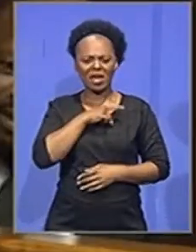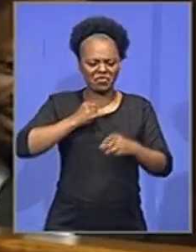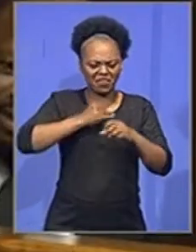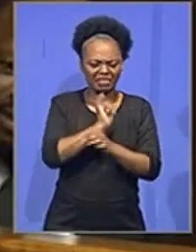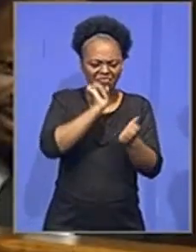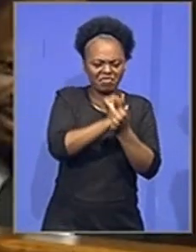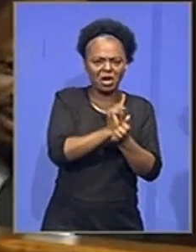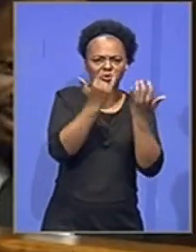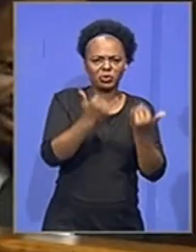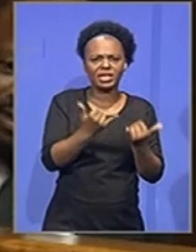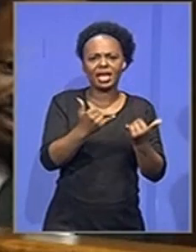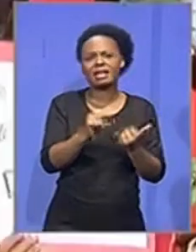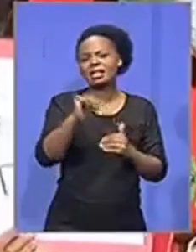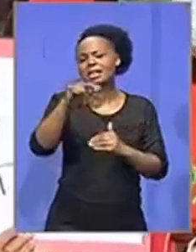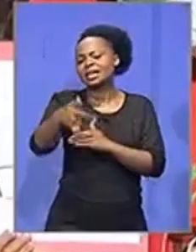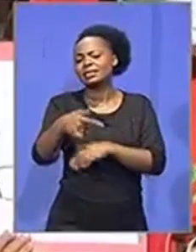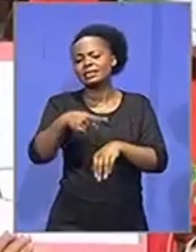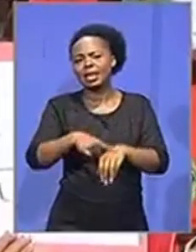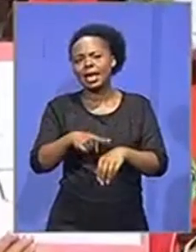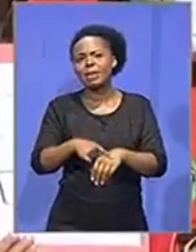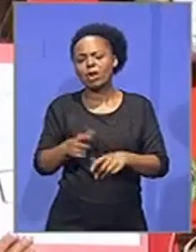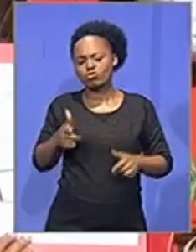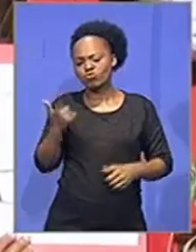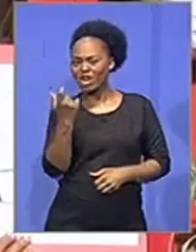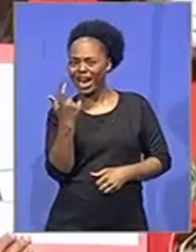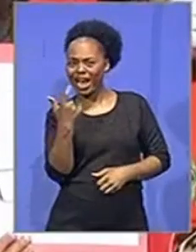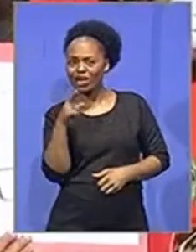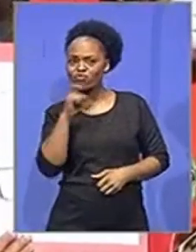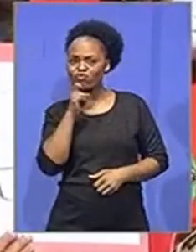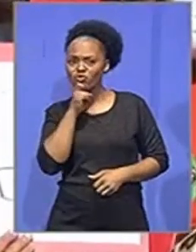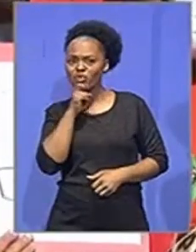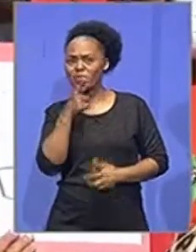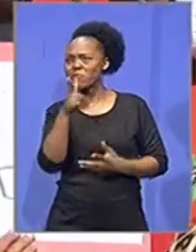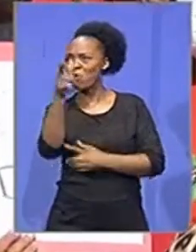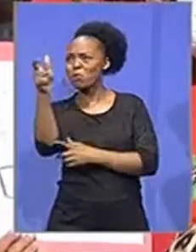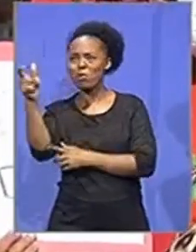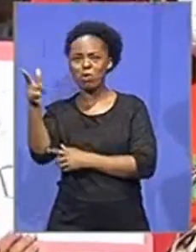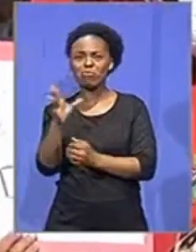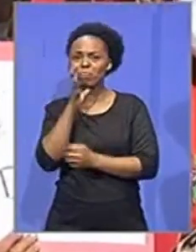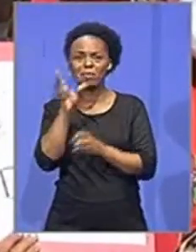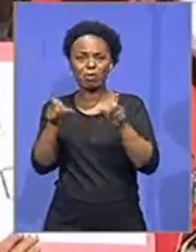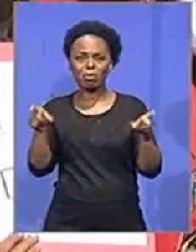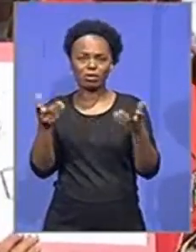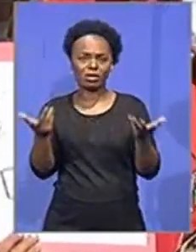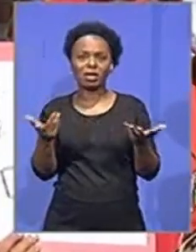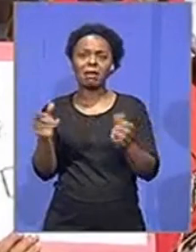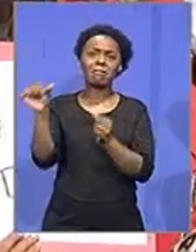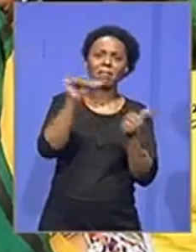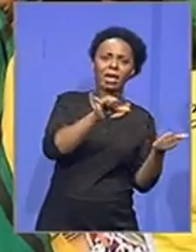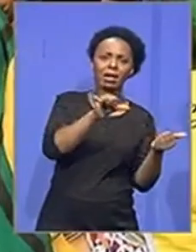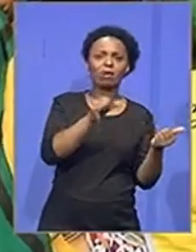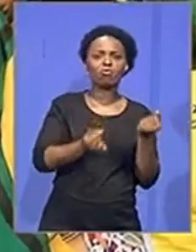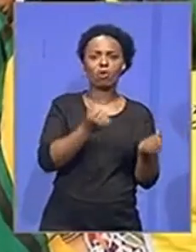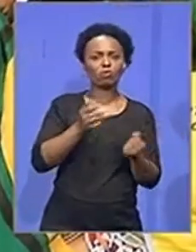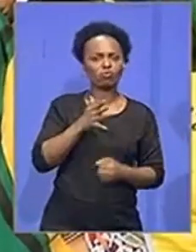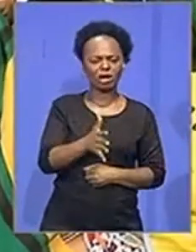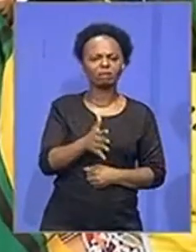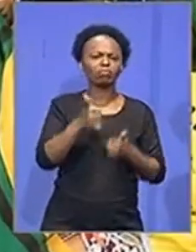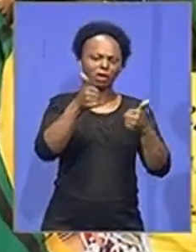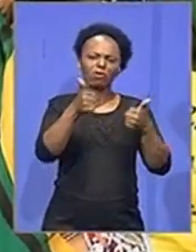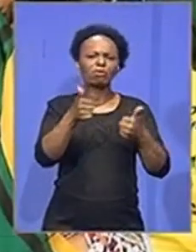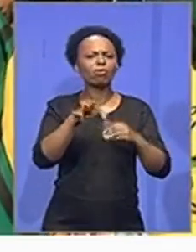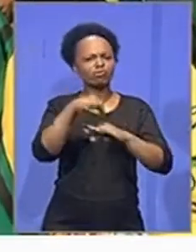be re fumana hore yona sethunya se ana se sebedisa o bulaile batho ba bangata ka sona. Re tla be re batla go khutlela hape mona. Re fitile o seng ha isa le ke dula ka